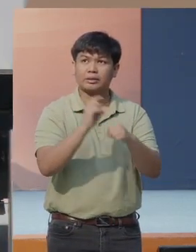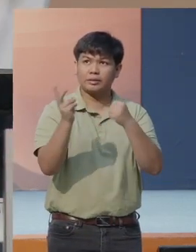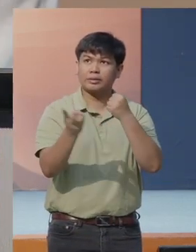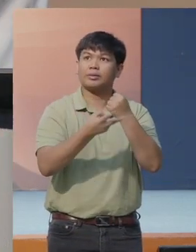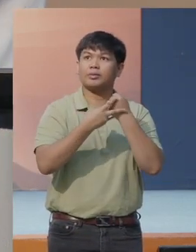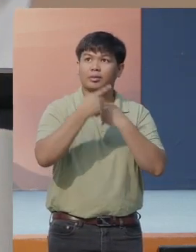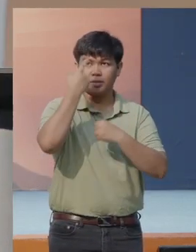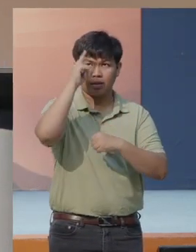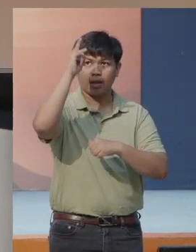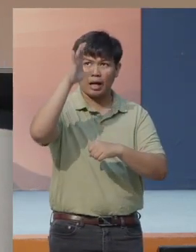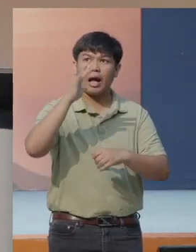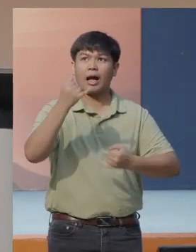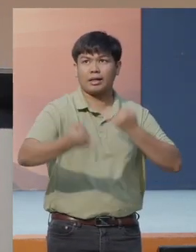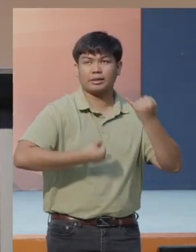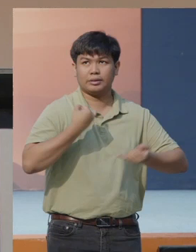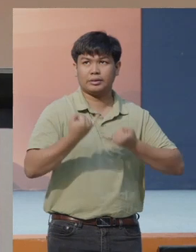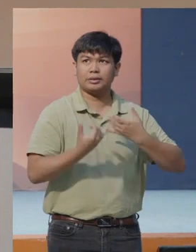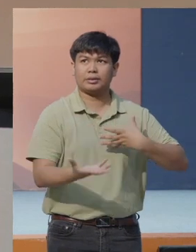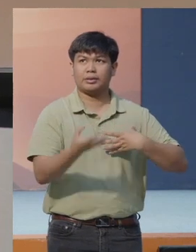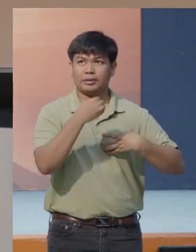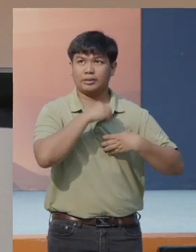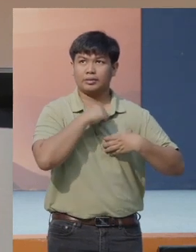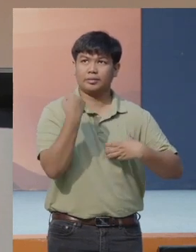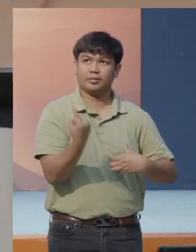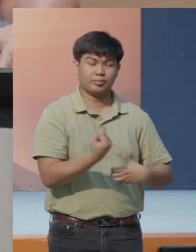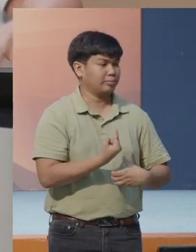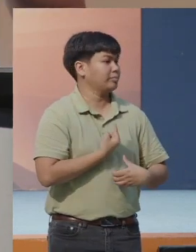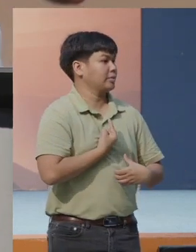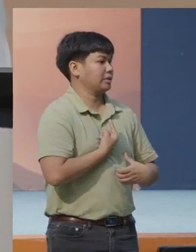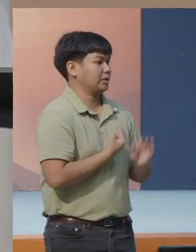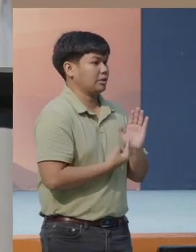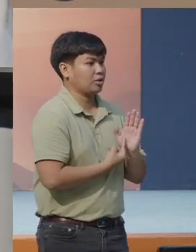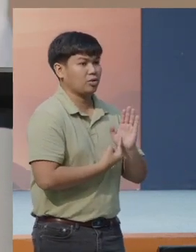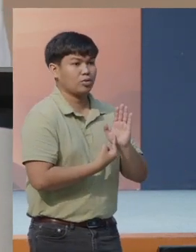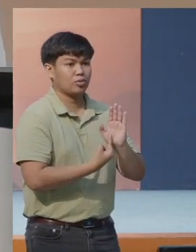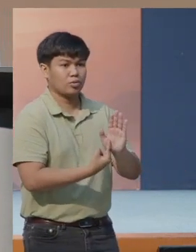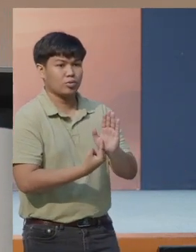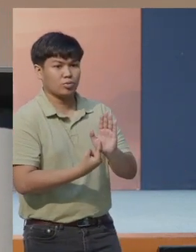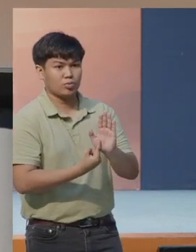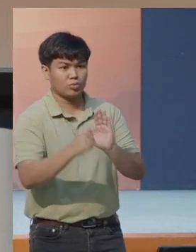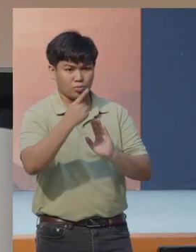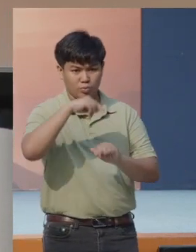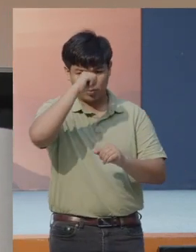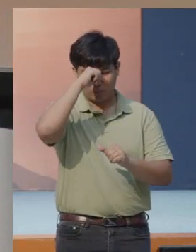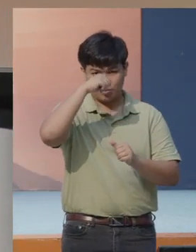rescued me because He delighted in me. Paalala sa atin lahat yan.